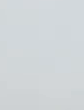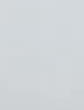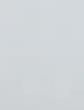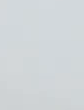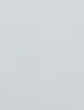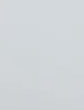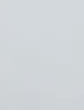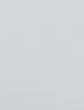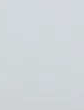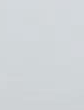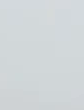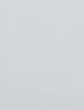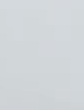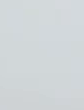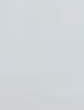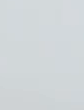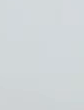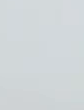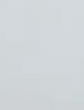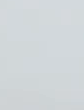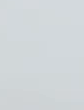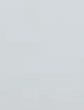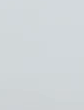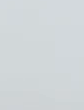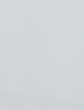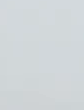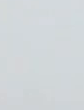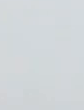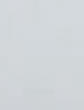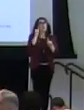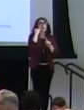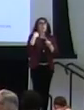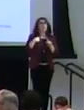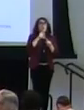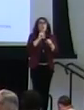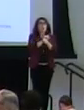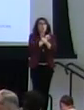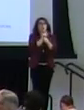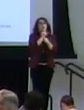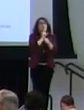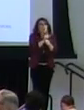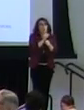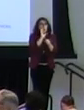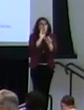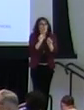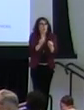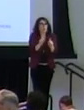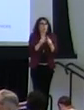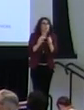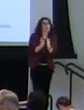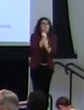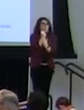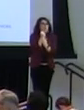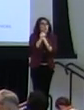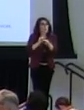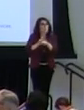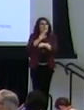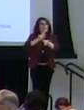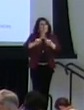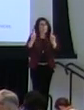so intelligent, end quote, if we're really going to be able to make a difference and